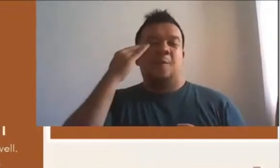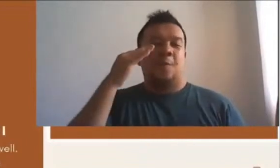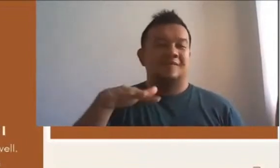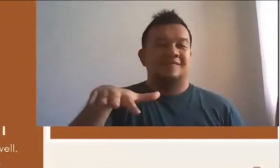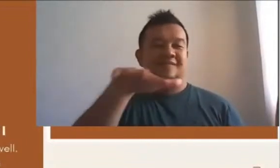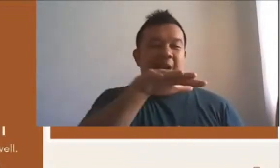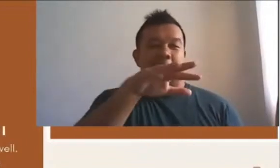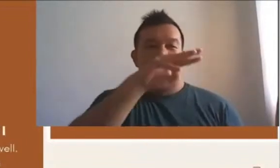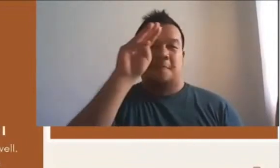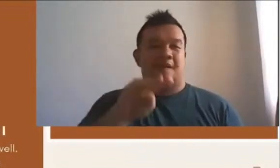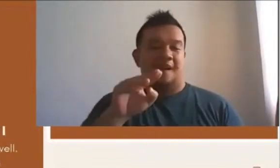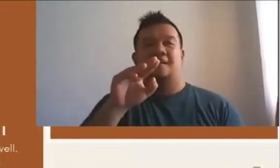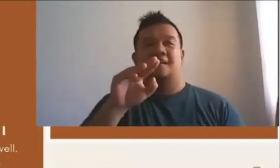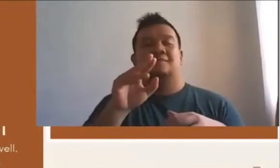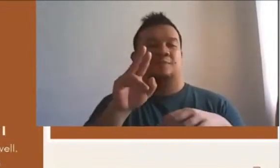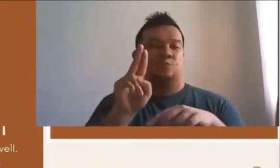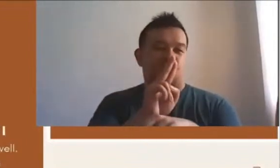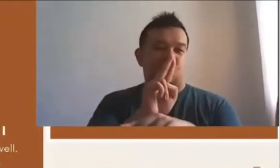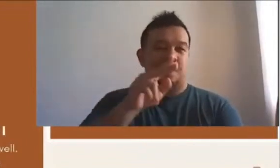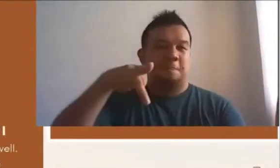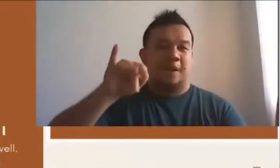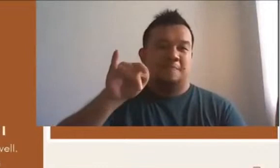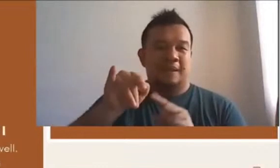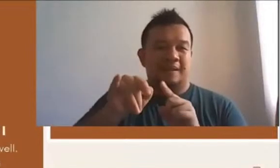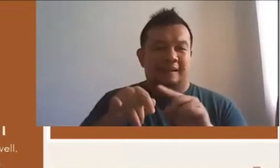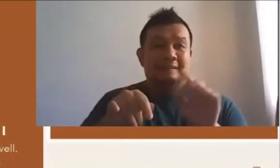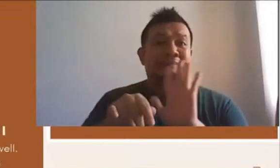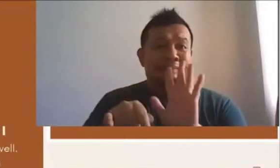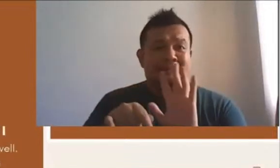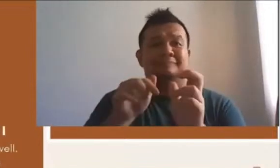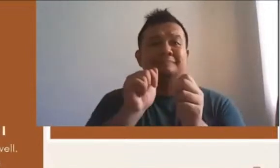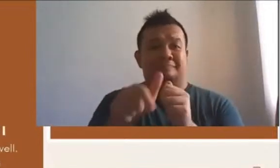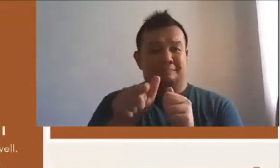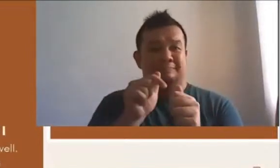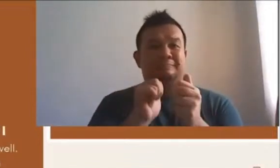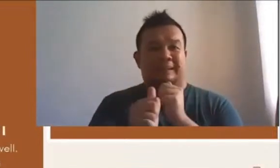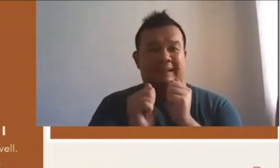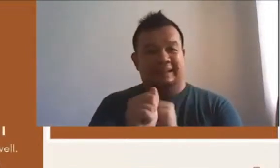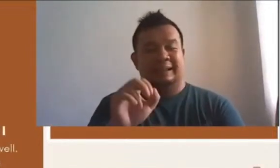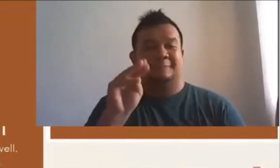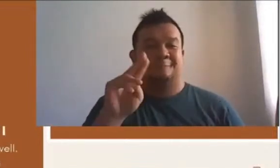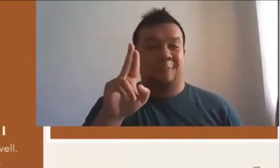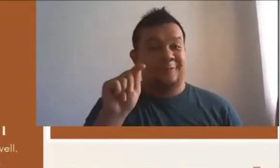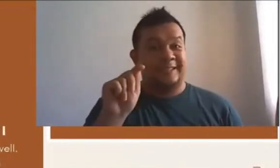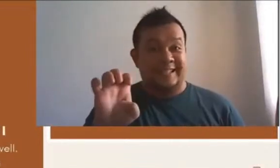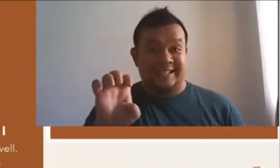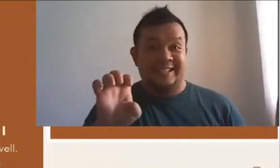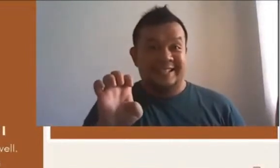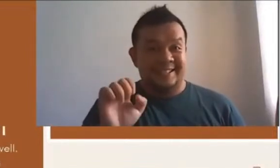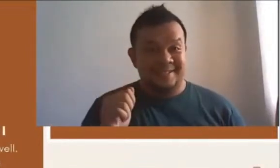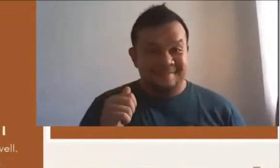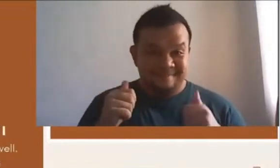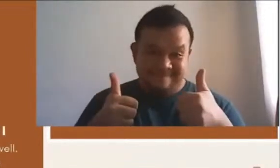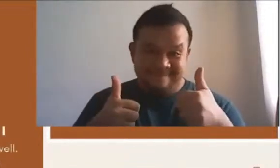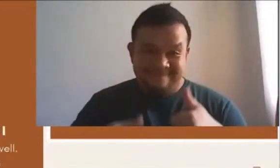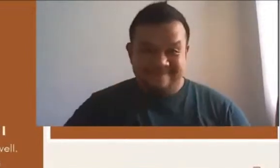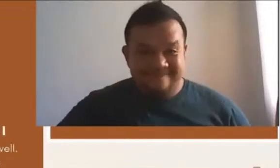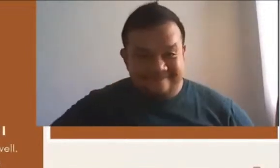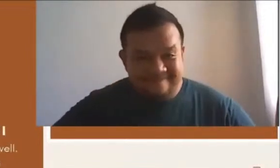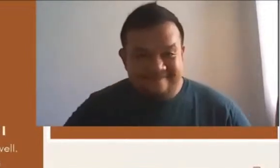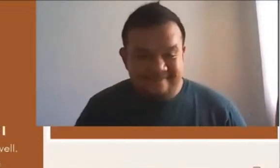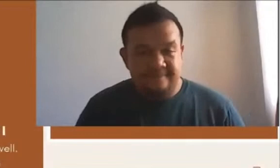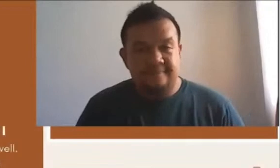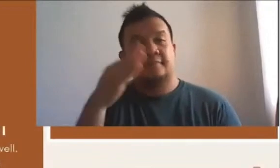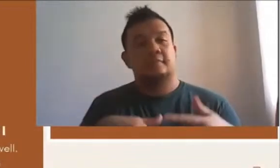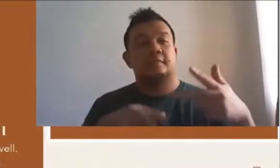pipe lagi yung tinatawag. That's the equivalent of mute. So we don't use that. Yung last naman, hearing impaired. Ito medyo